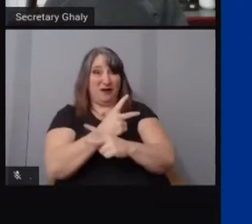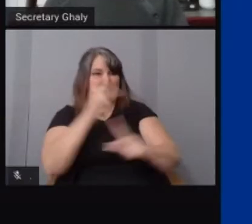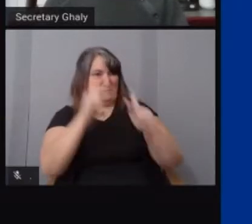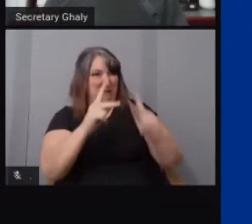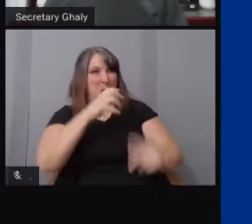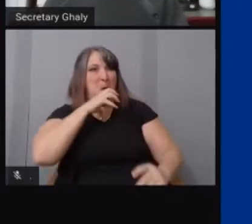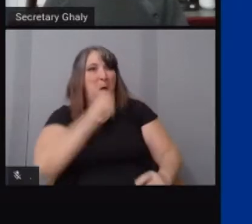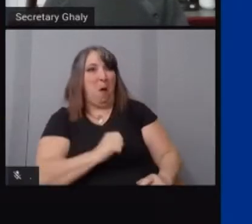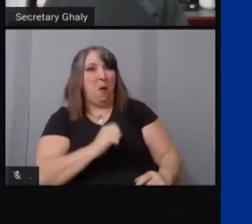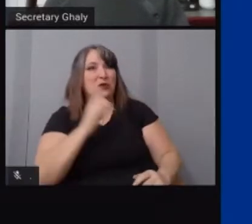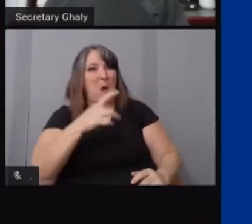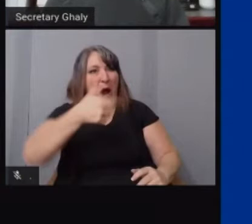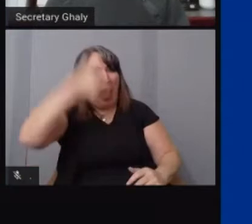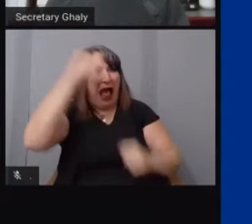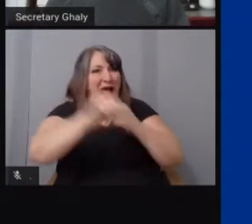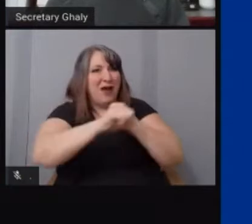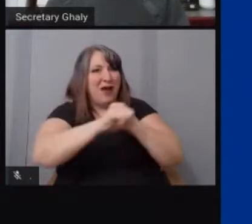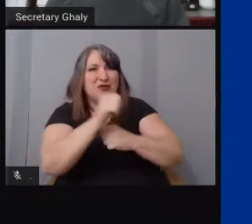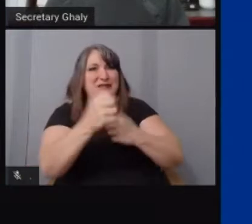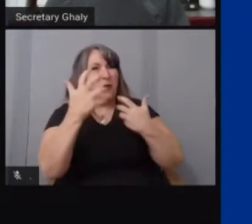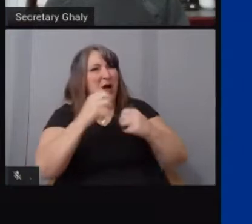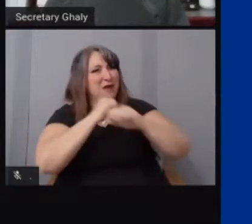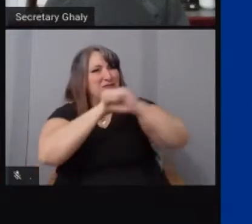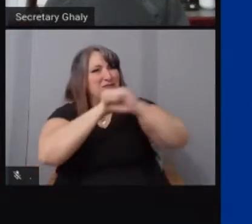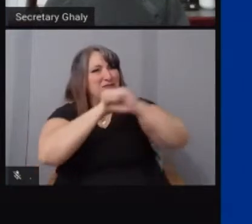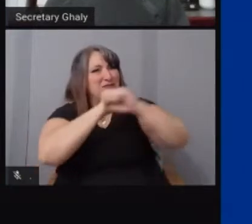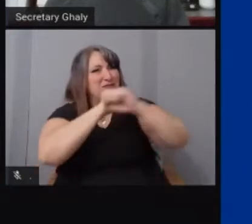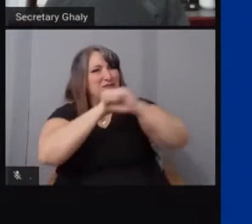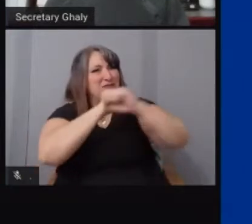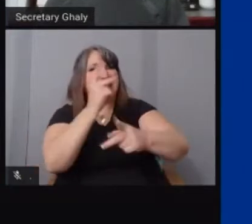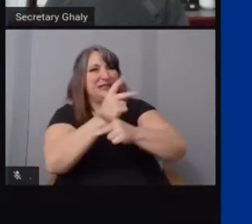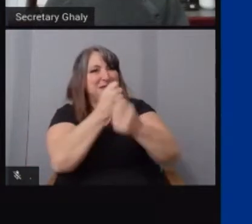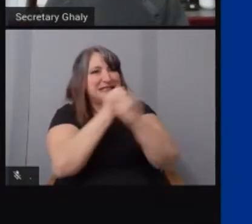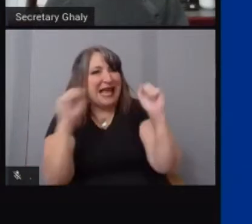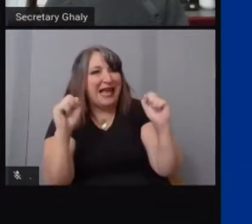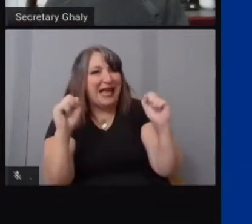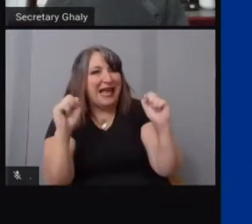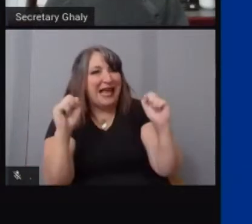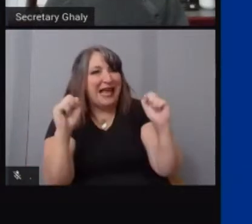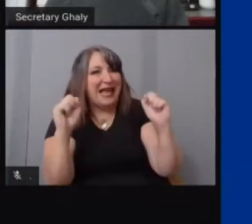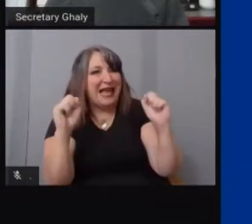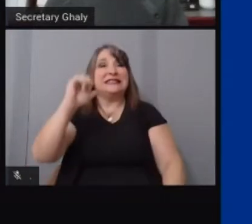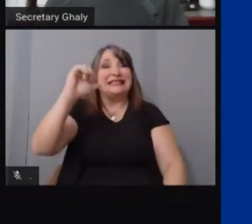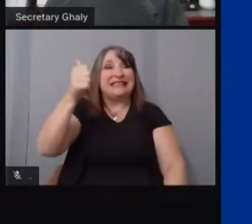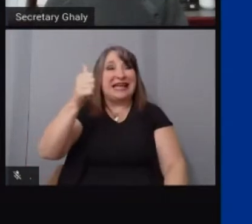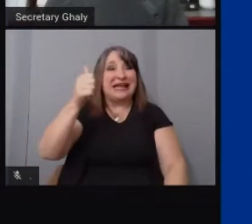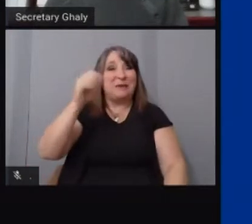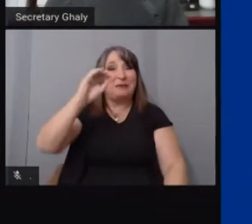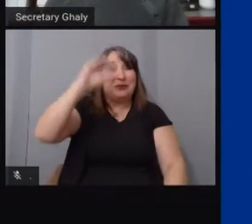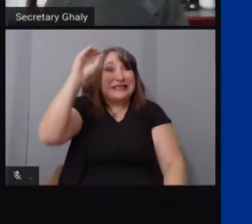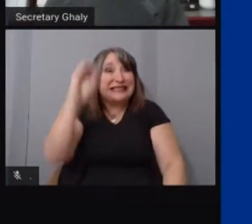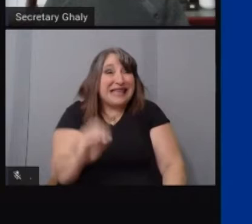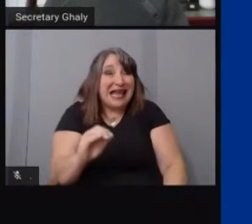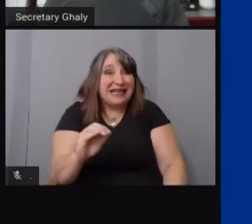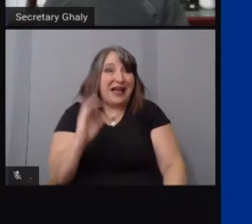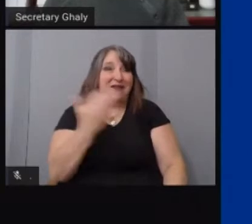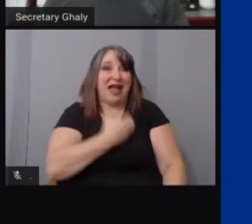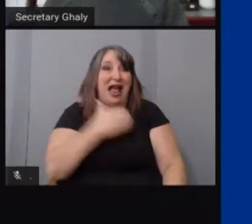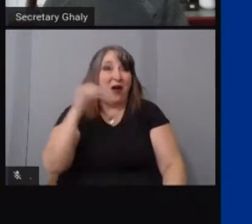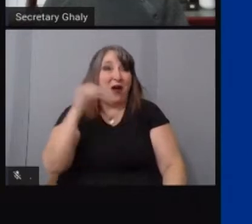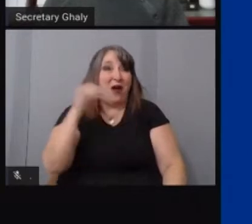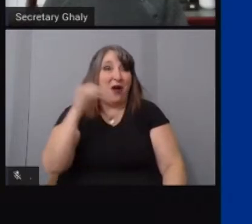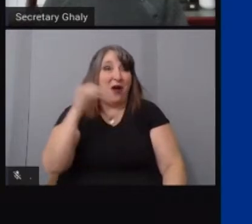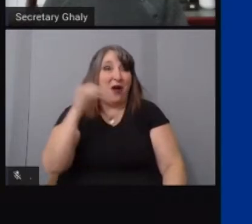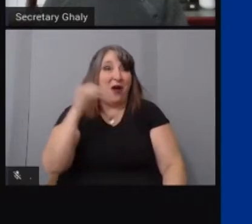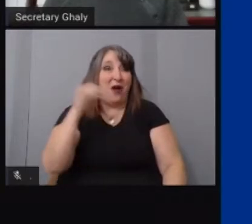all Californians, that just over 10% of our cases are in individuals over the age of 65, yet that